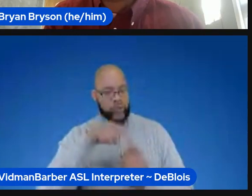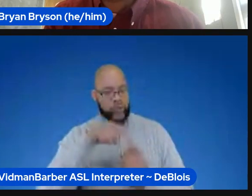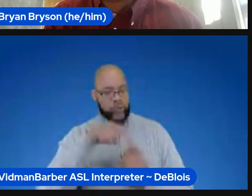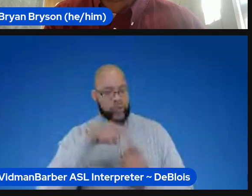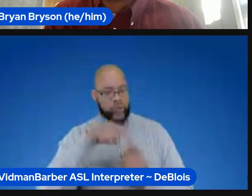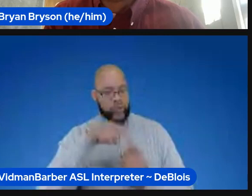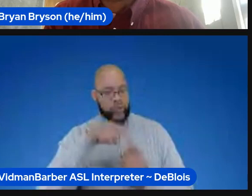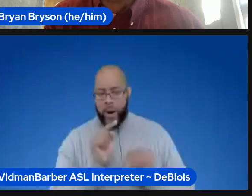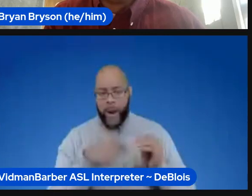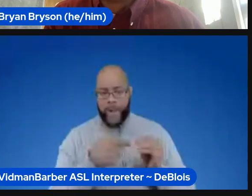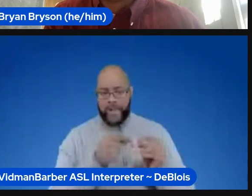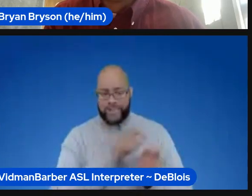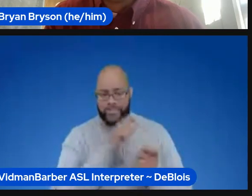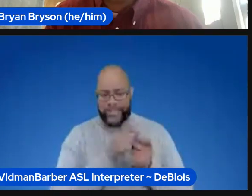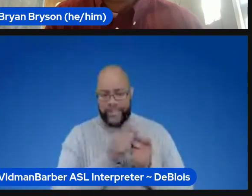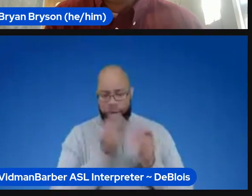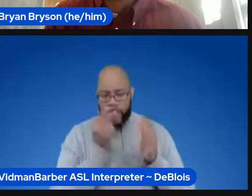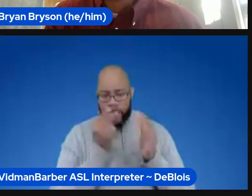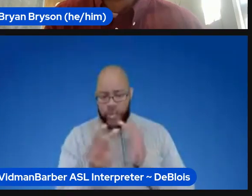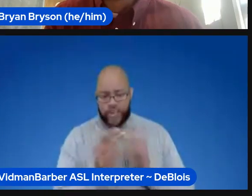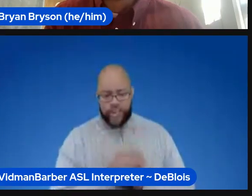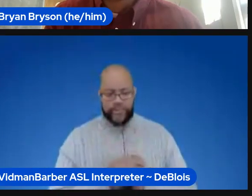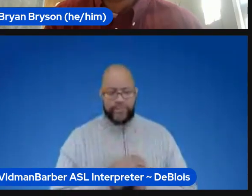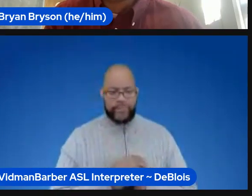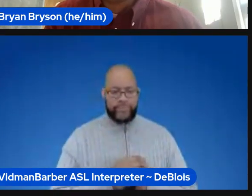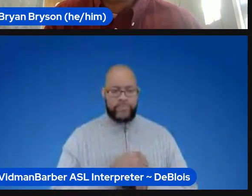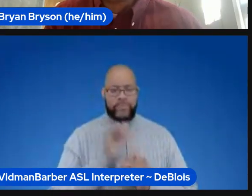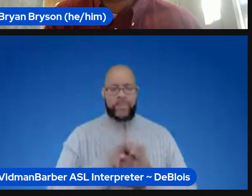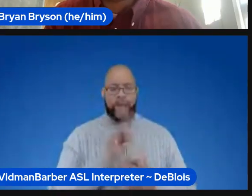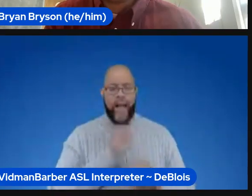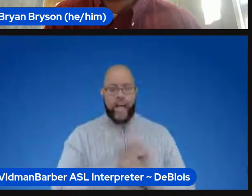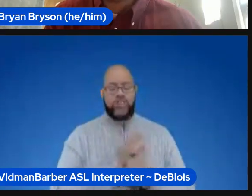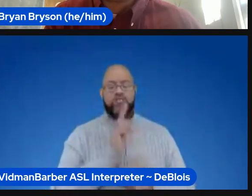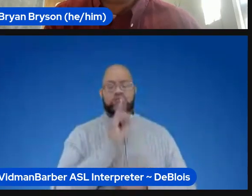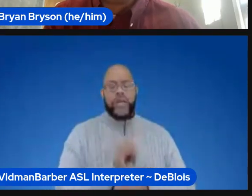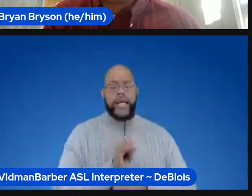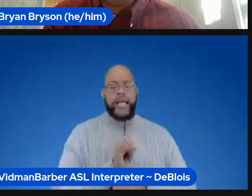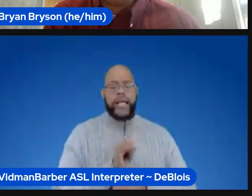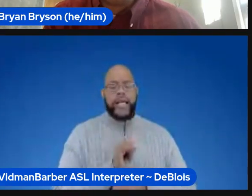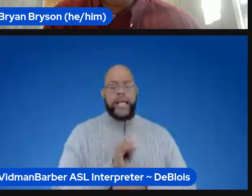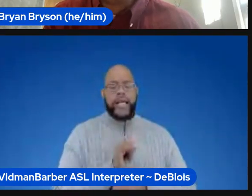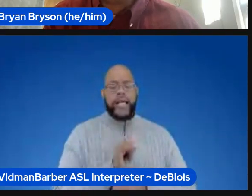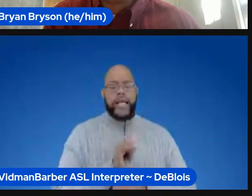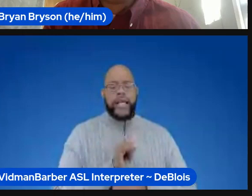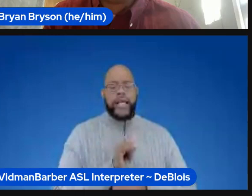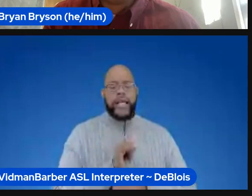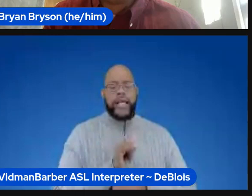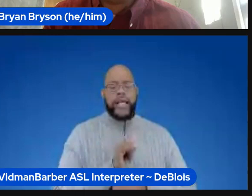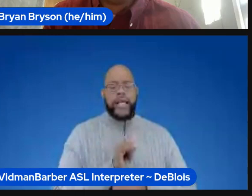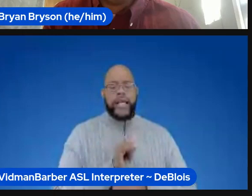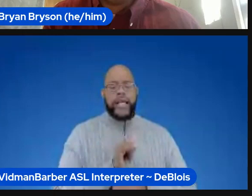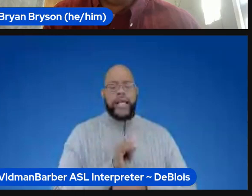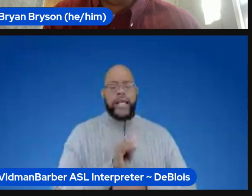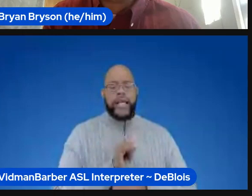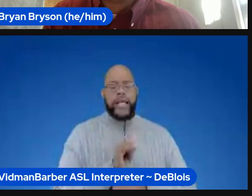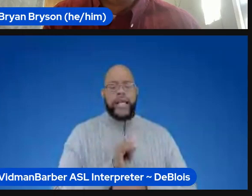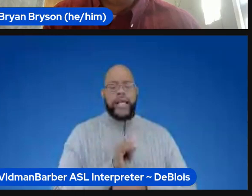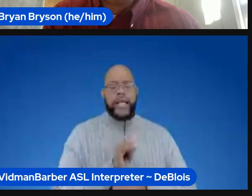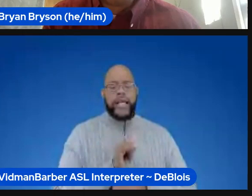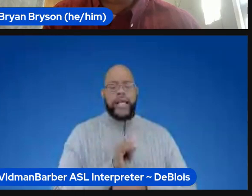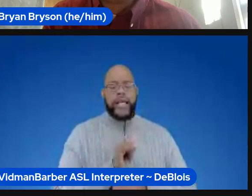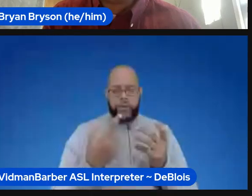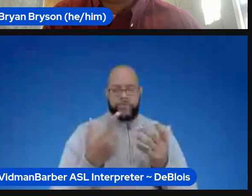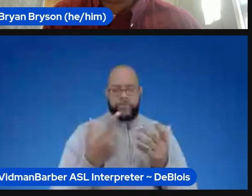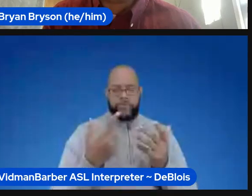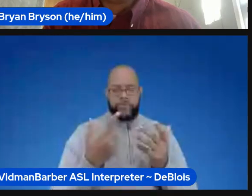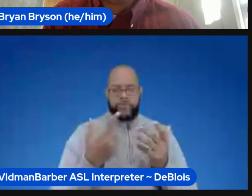about a particular prediction. And that was actually really foundational in how we thought about improving